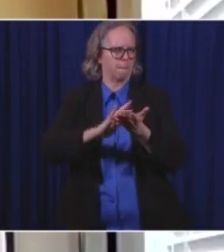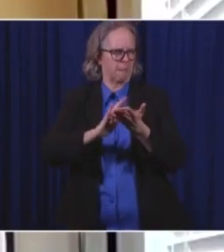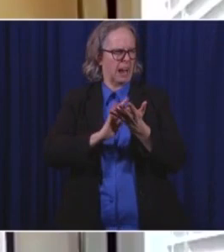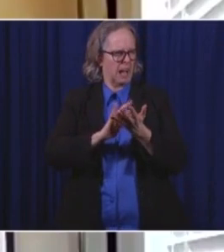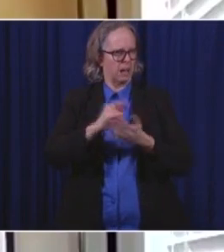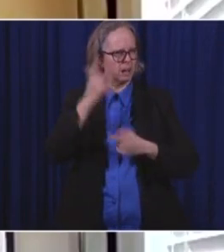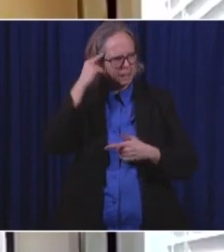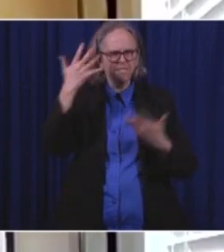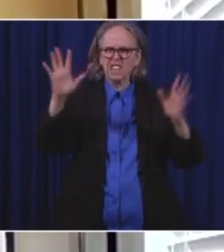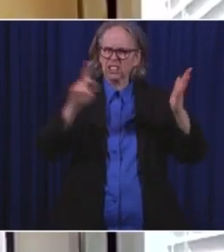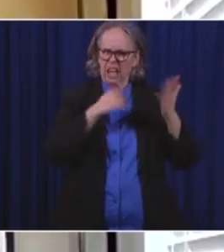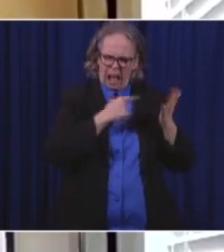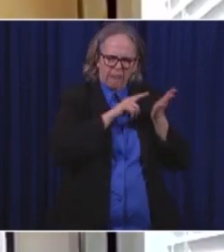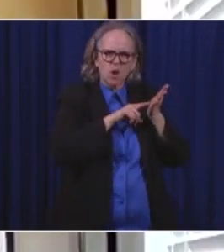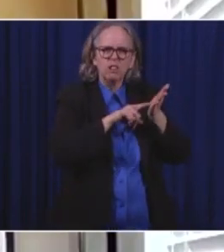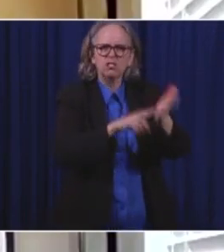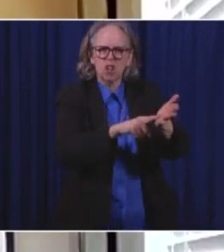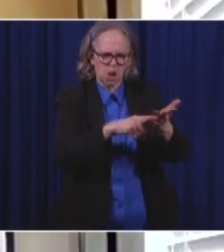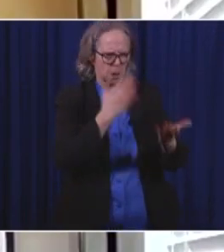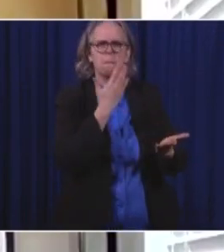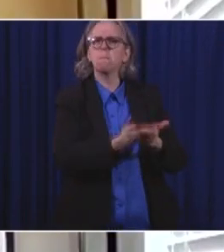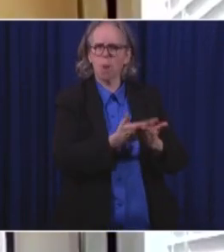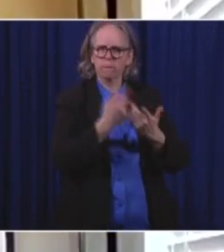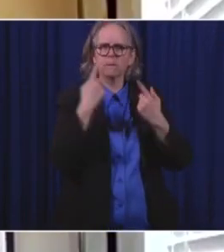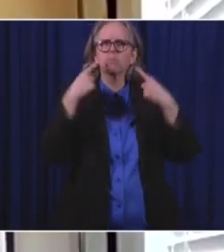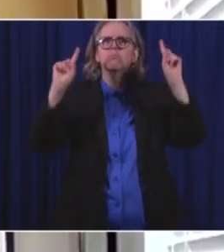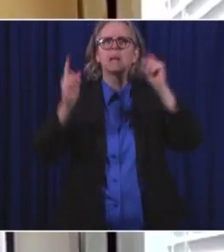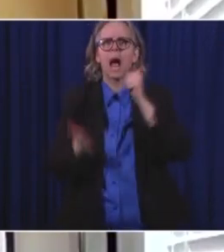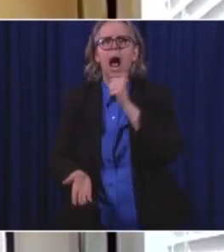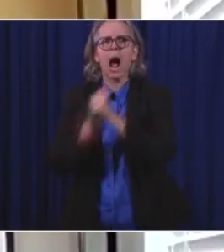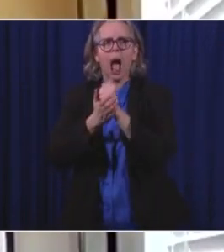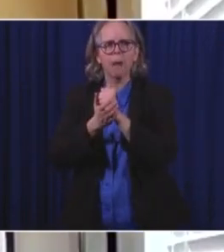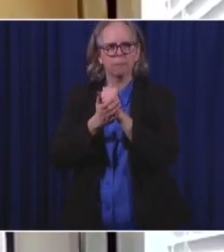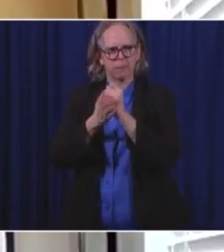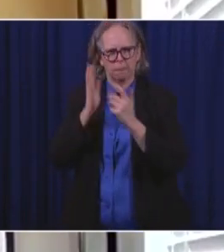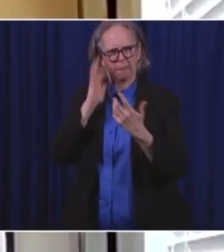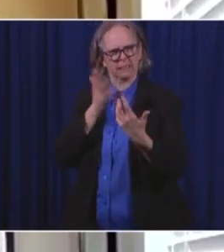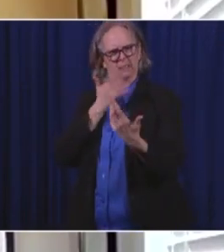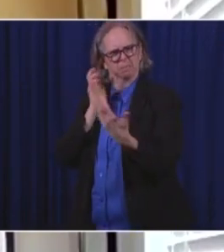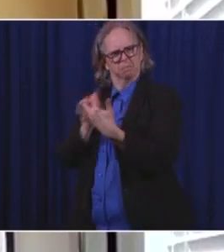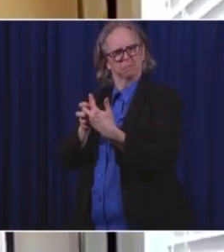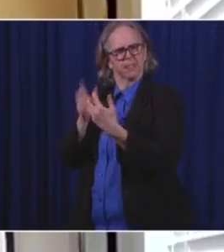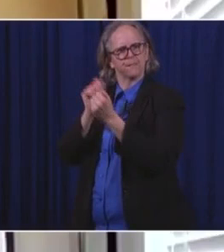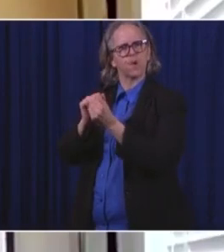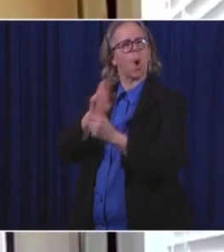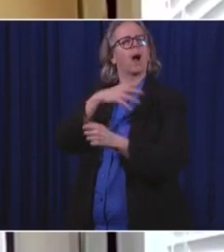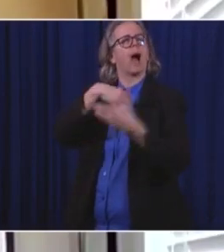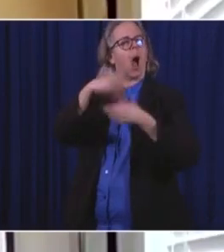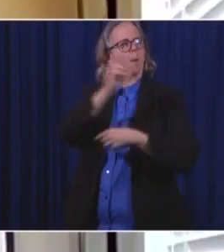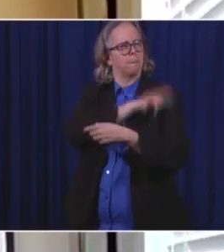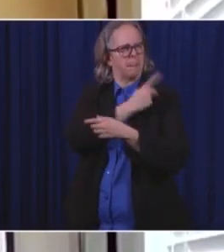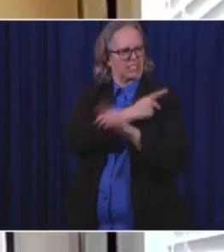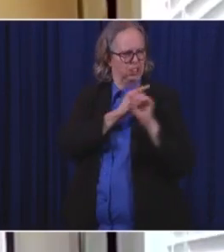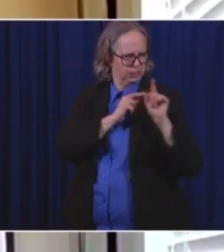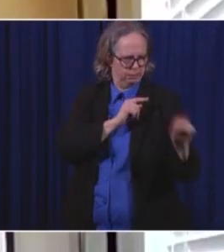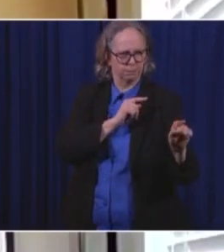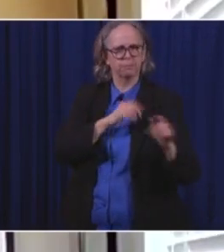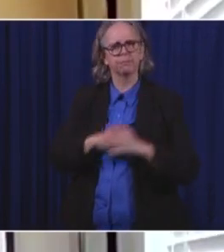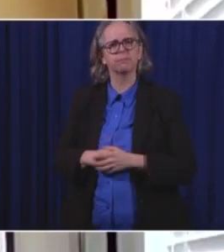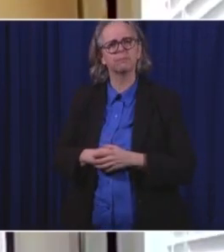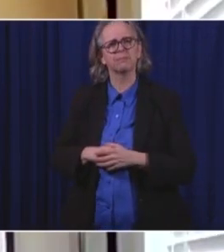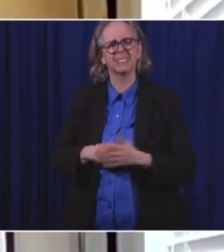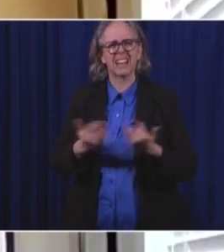has shown very clearly are best suited to the outpatient arena. Some of the other therapies that we're using in the